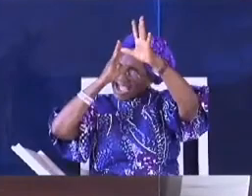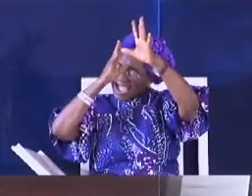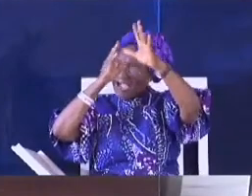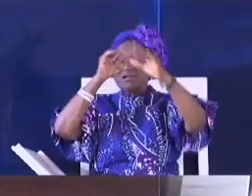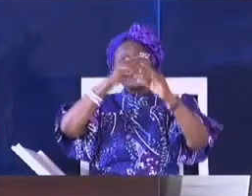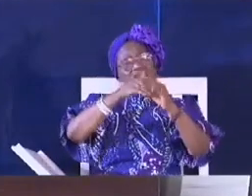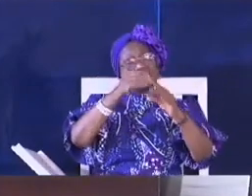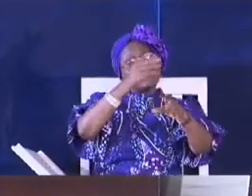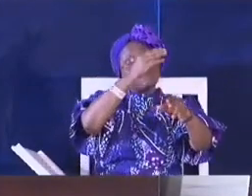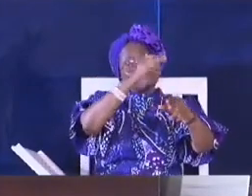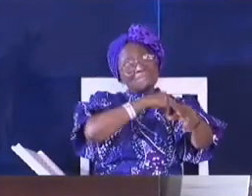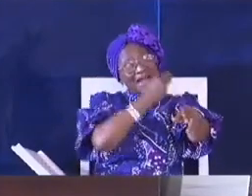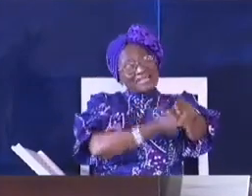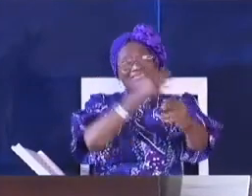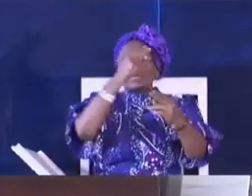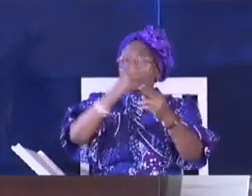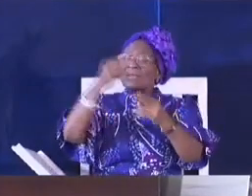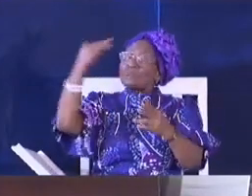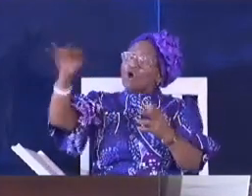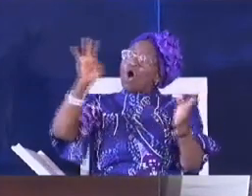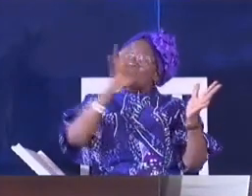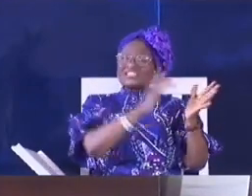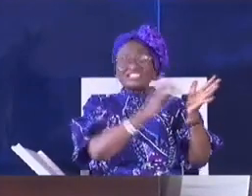in the mighty name of Jesus,